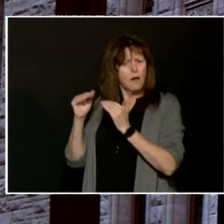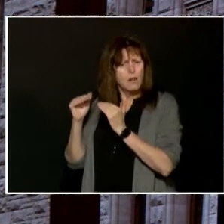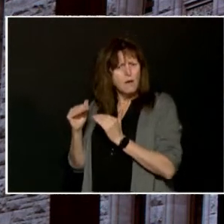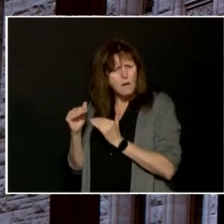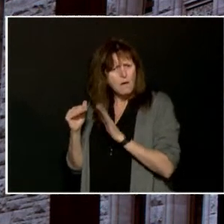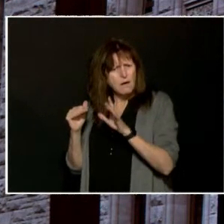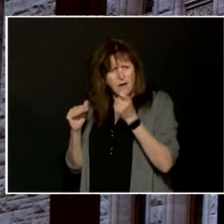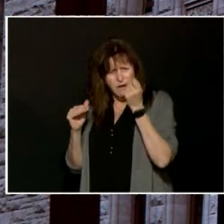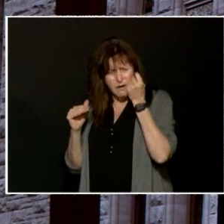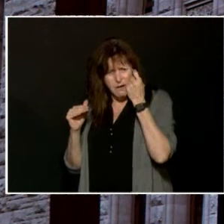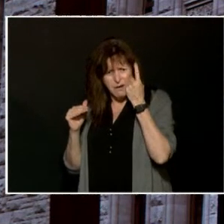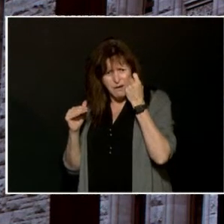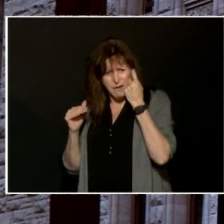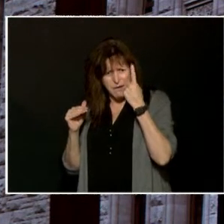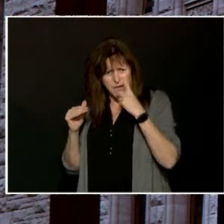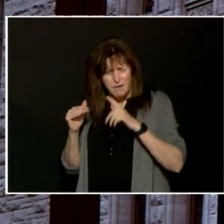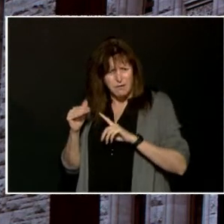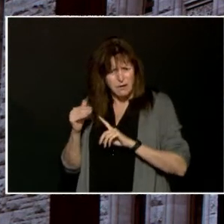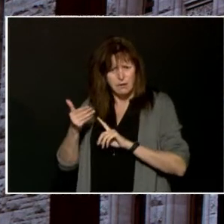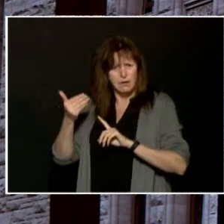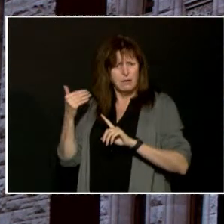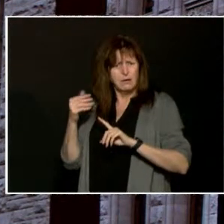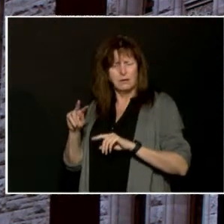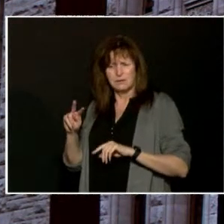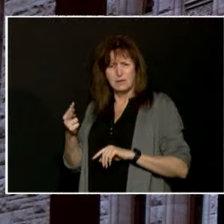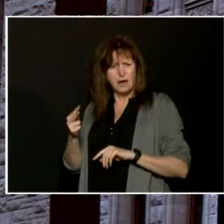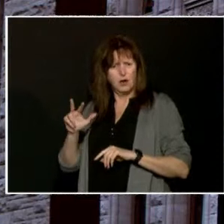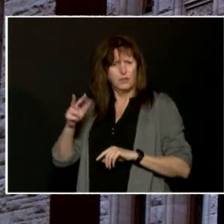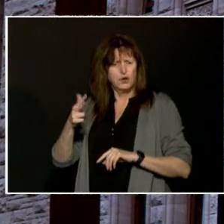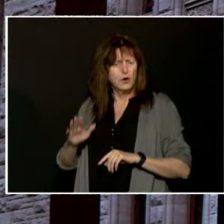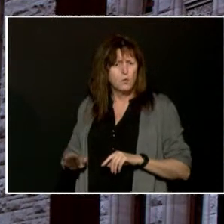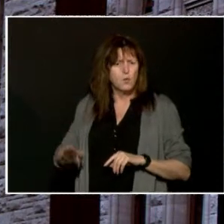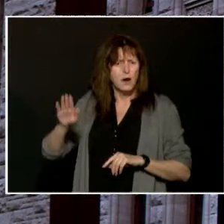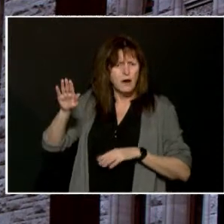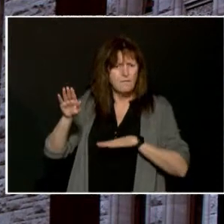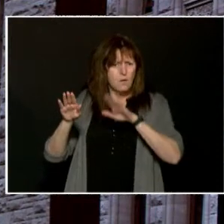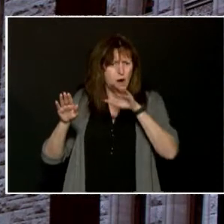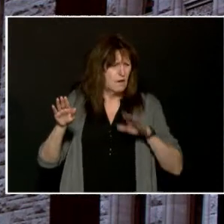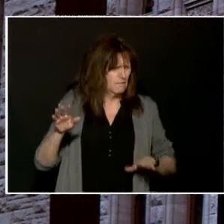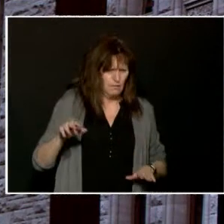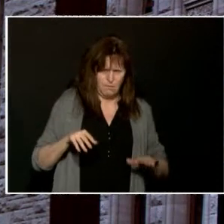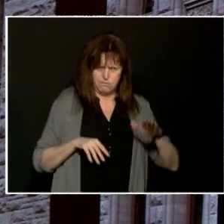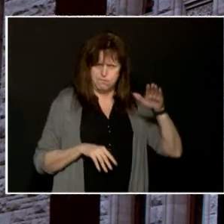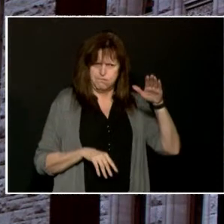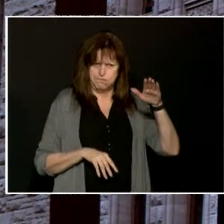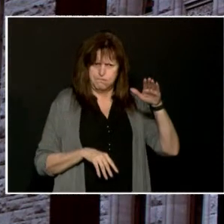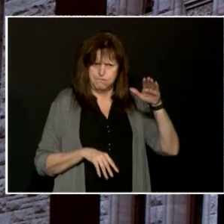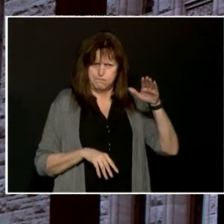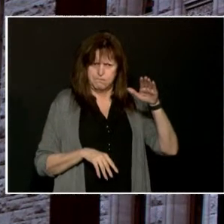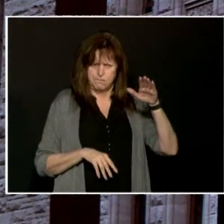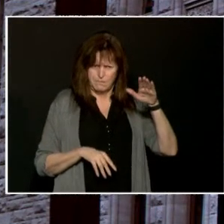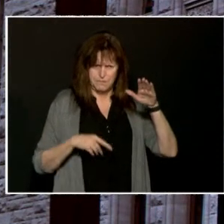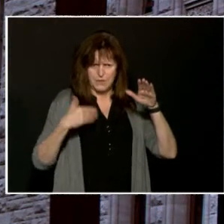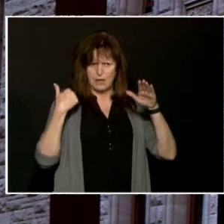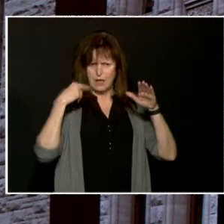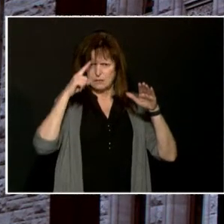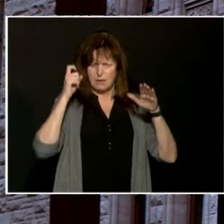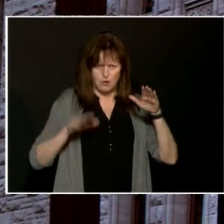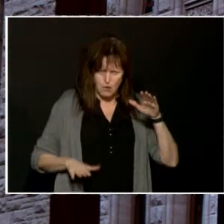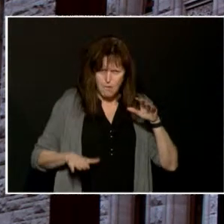the dip between the second and third wave. And of course, we're nowhere near where we were last summer. So we have a ways to go,